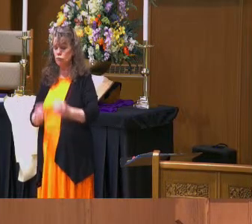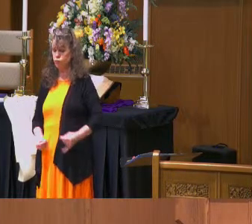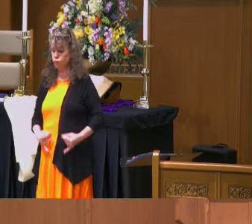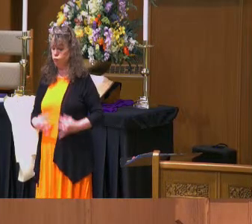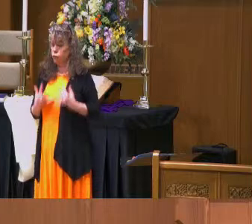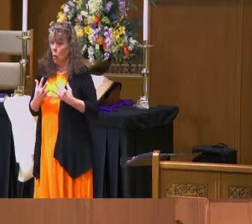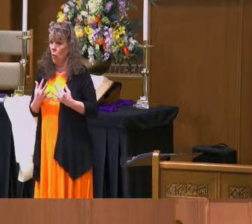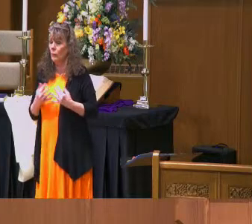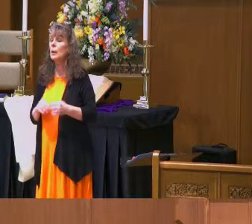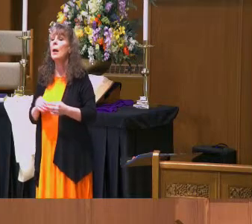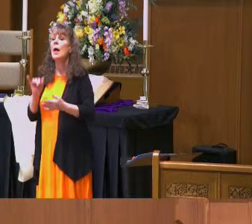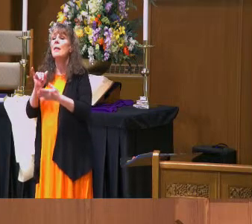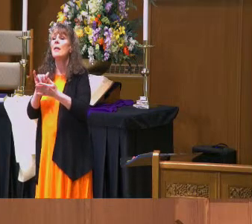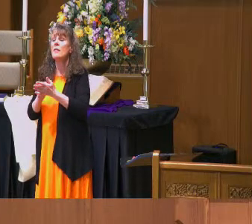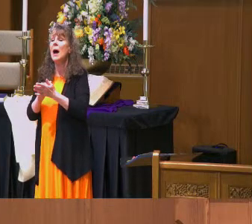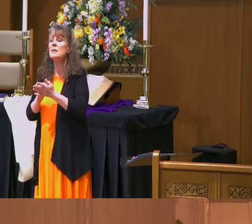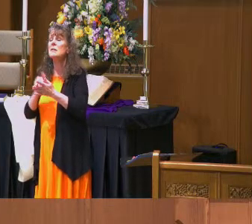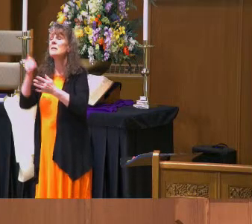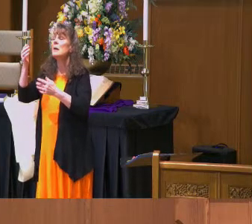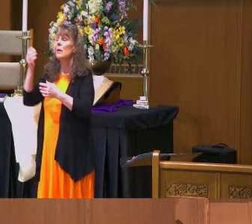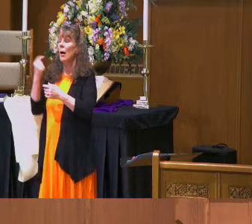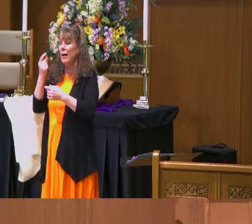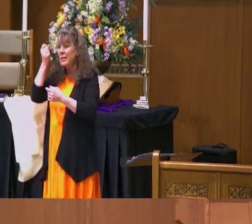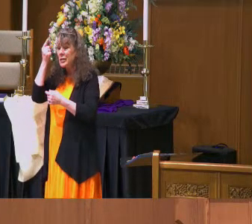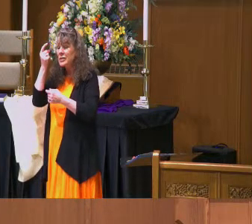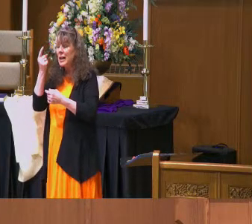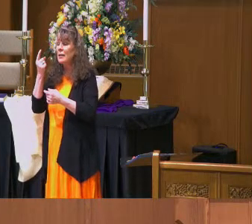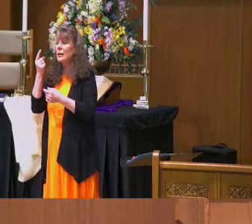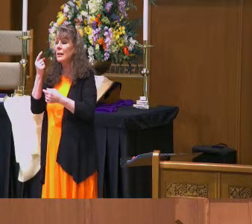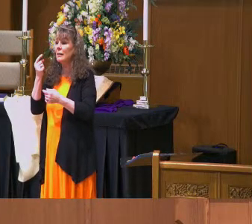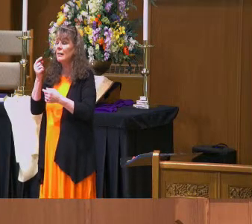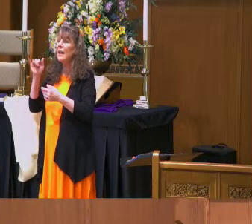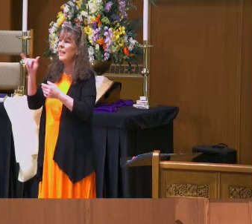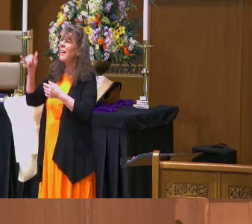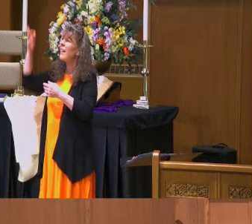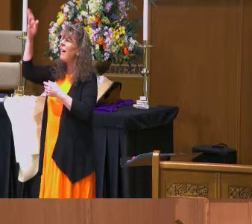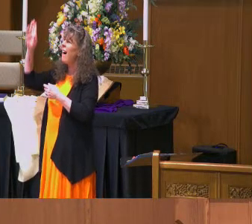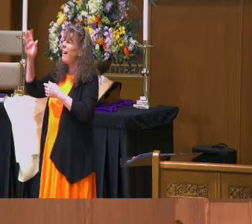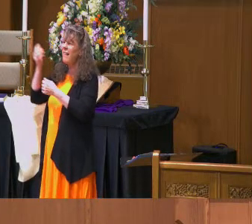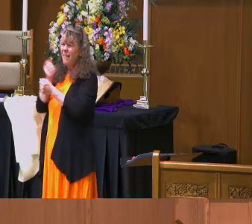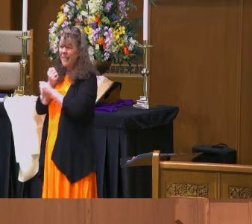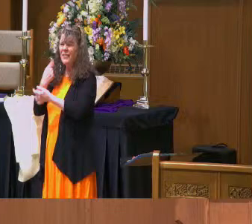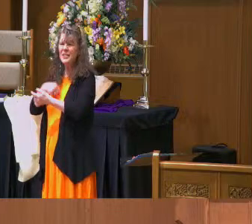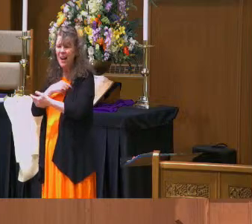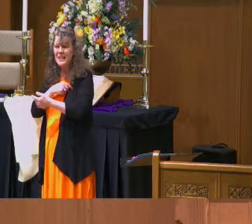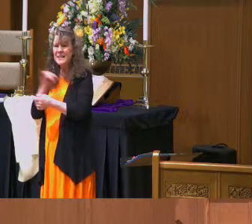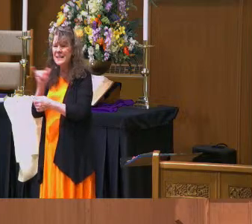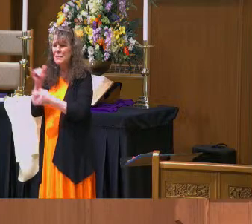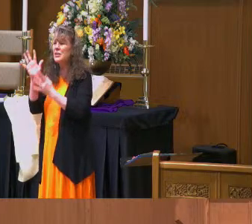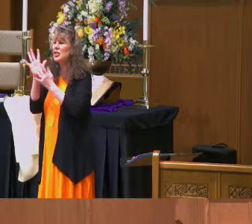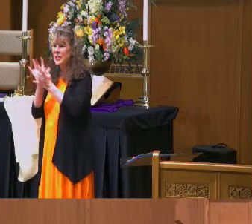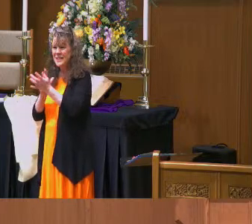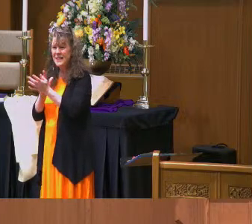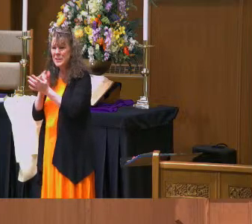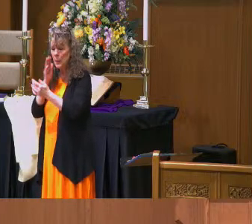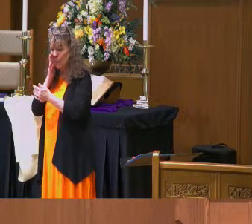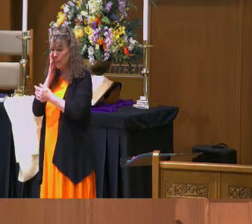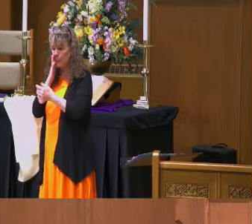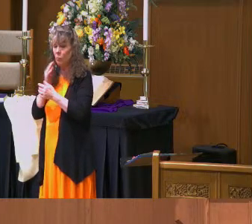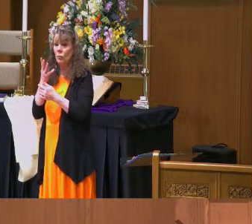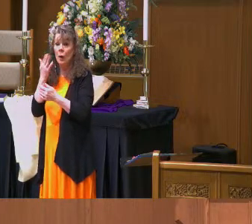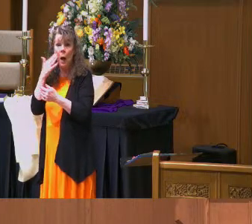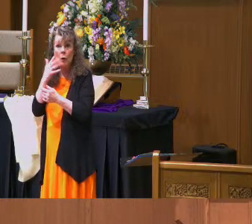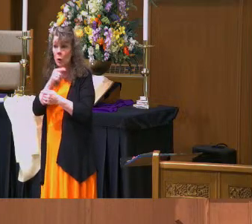realization that God indeed loves us as he loves Jesus, his own son. And I don't know about